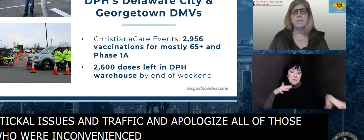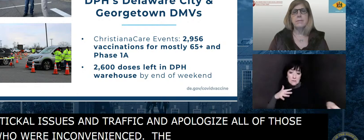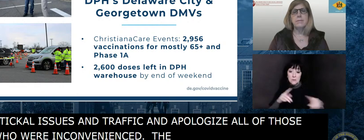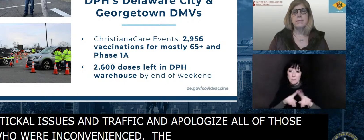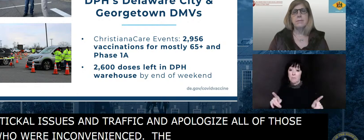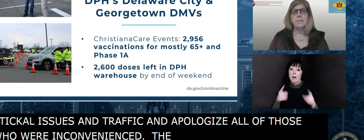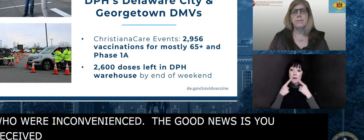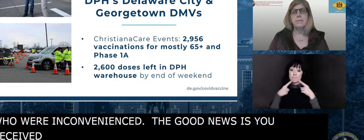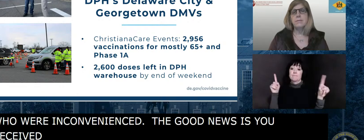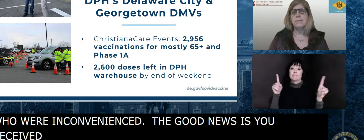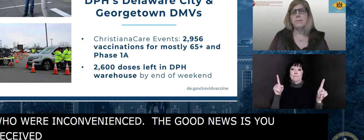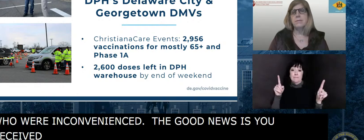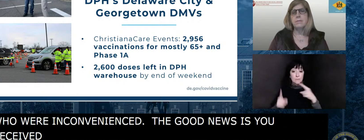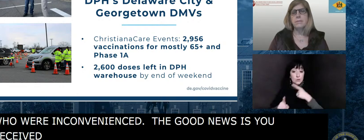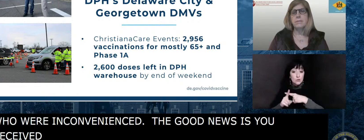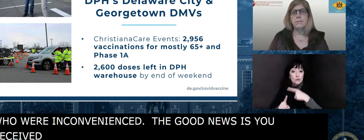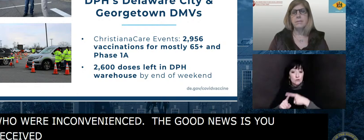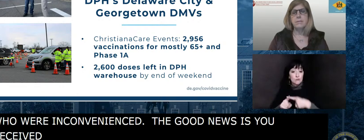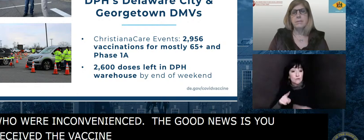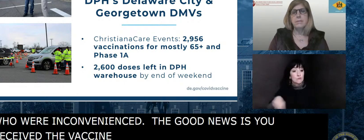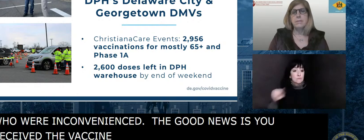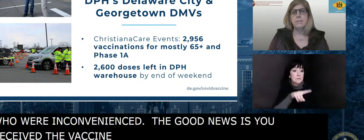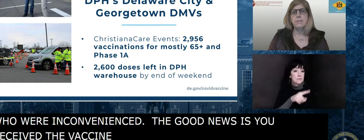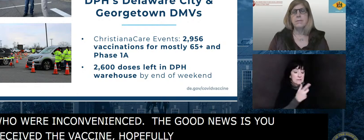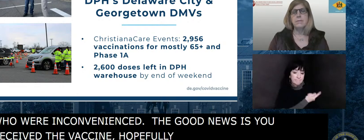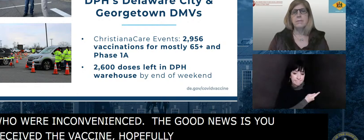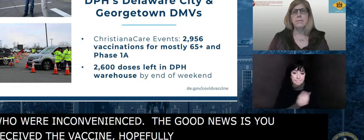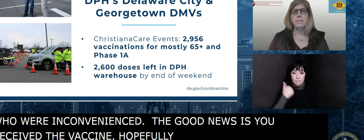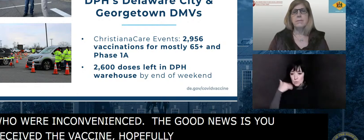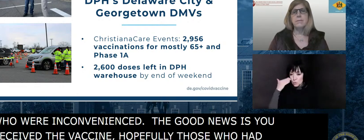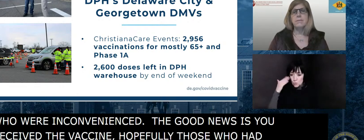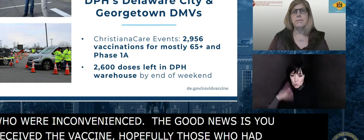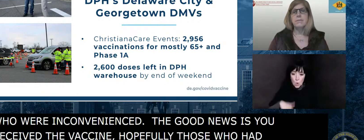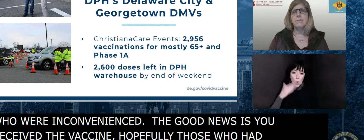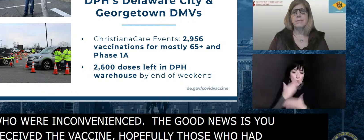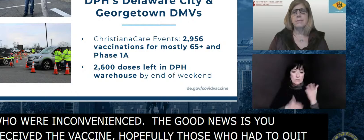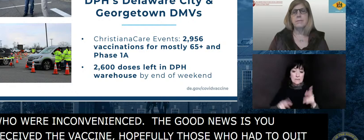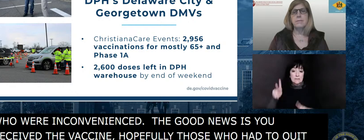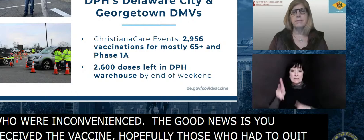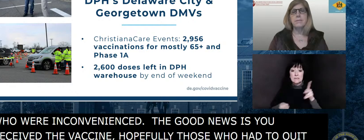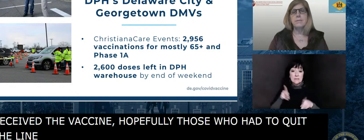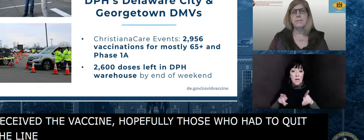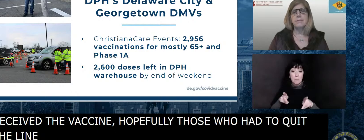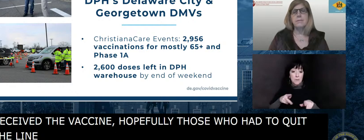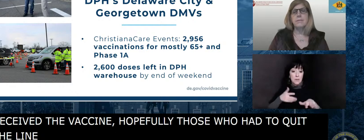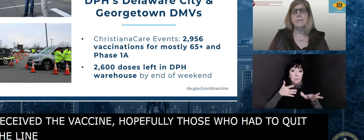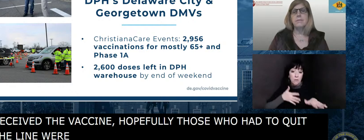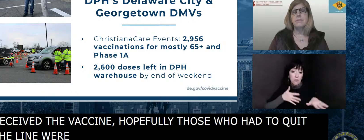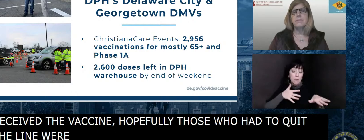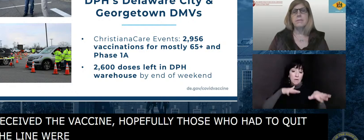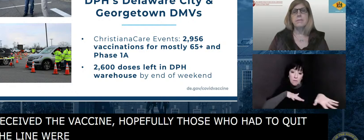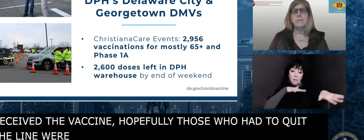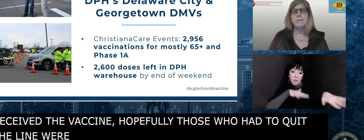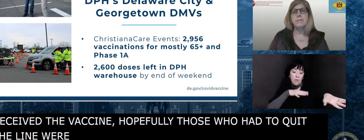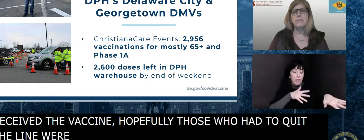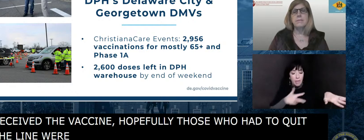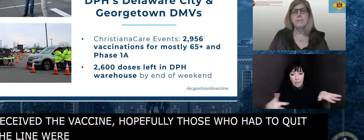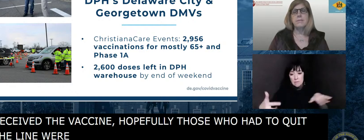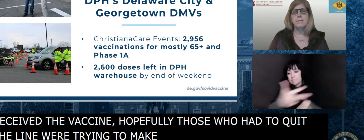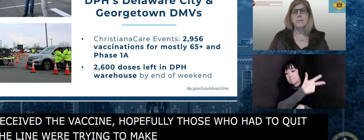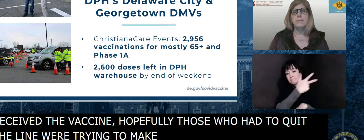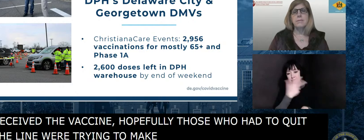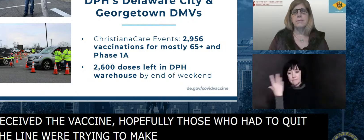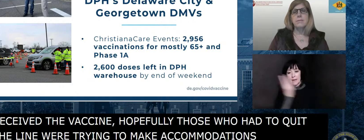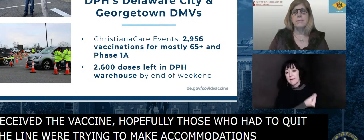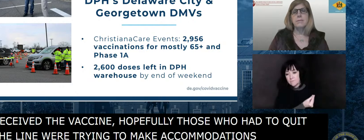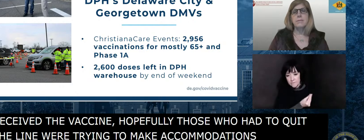vaccine. Hopefully those who had to quit the line, we're trying to make accommodations for you. 11,000 though vaccinations were done at the